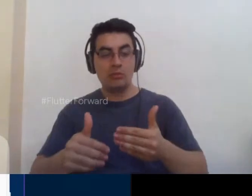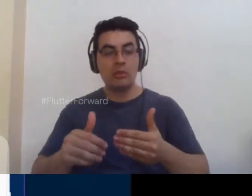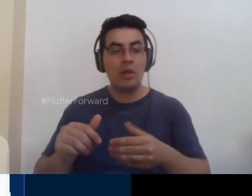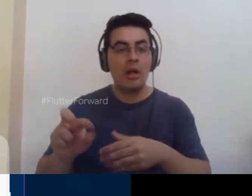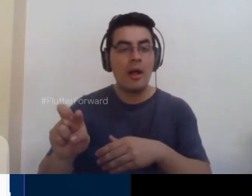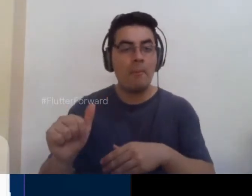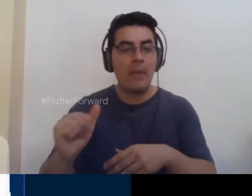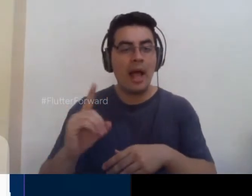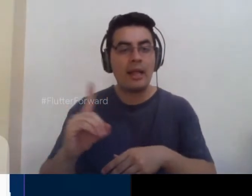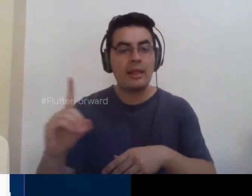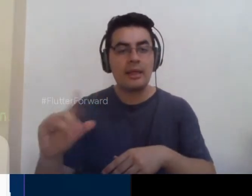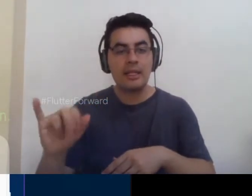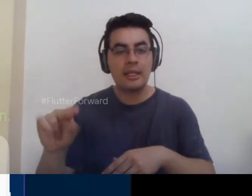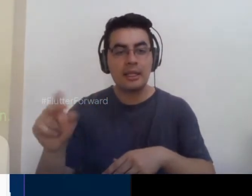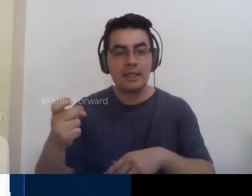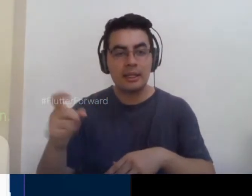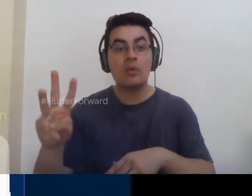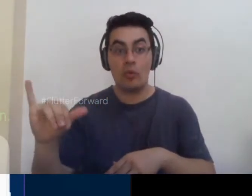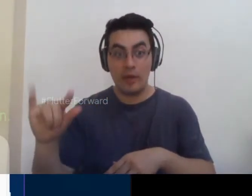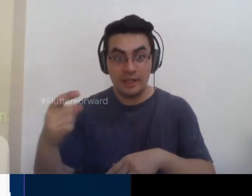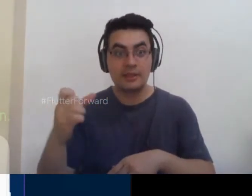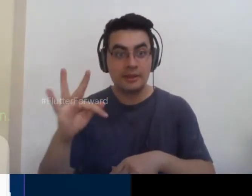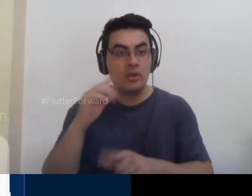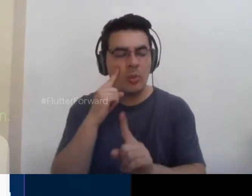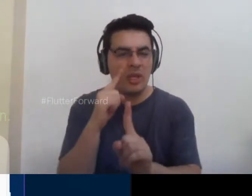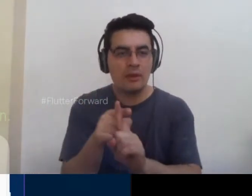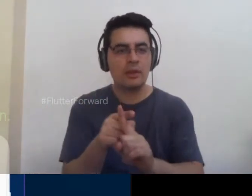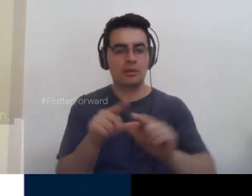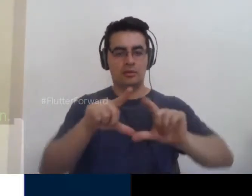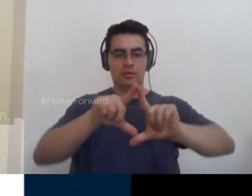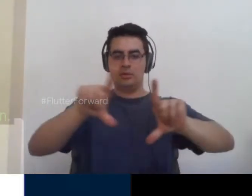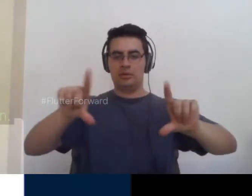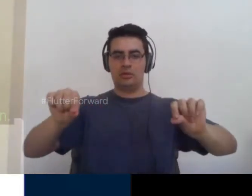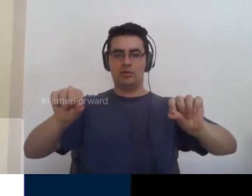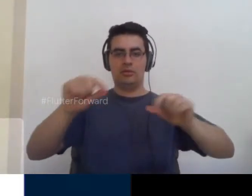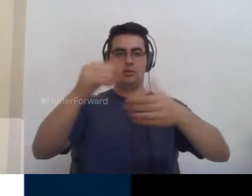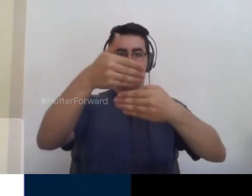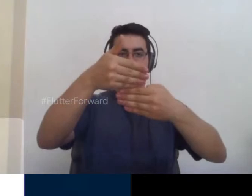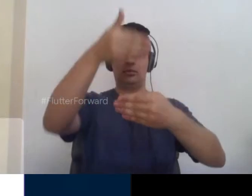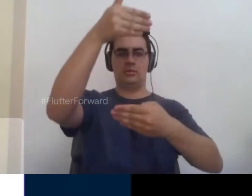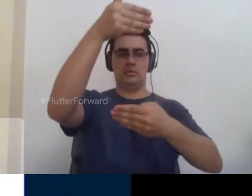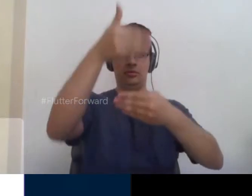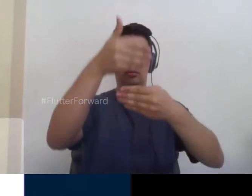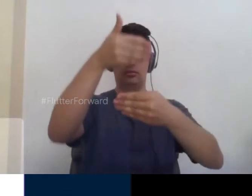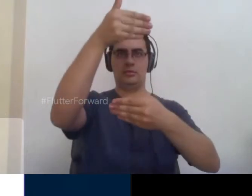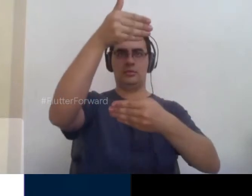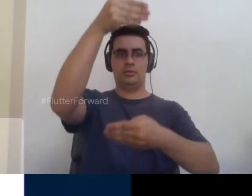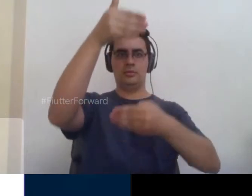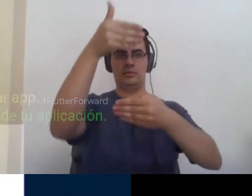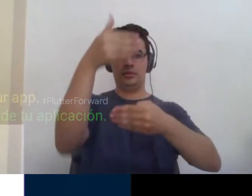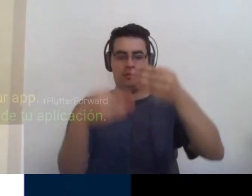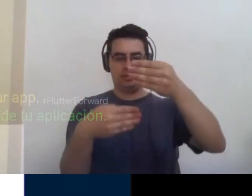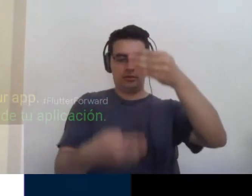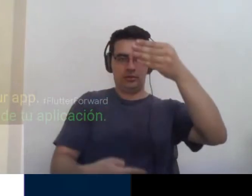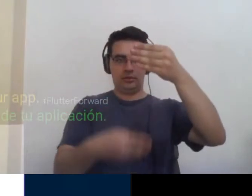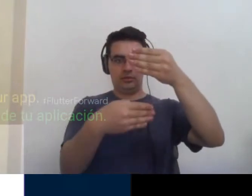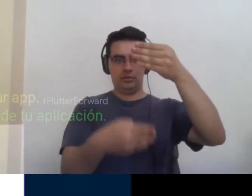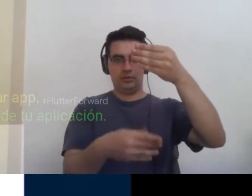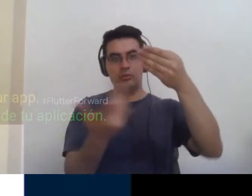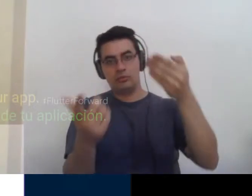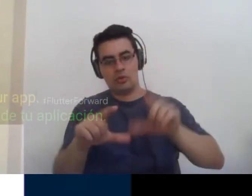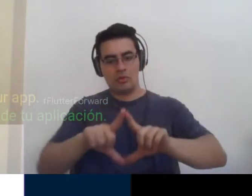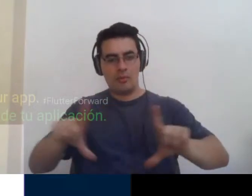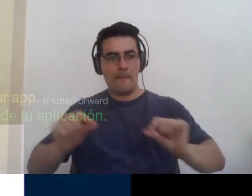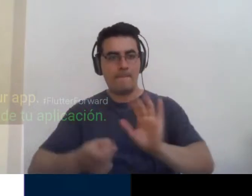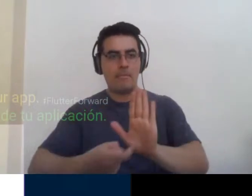blocks. Next, we need to create our button. So Flutter lets you easily create different styles of